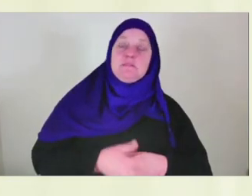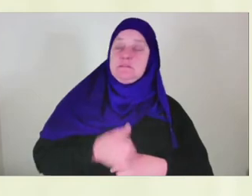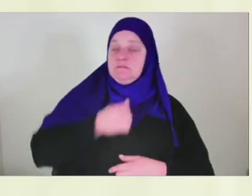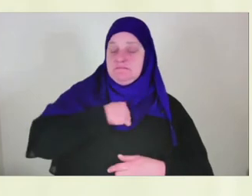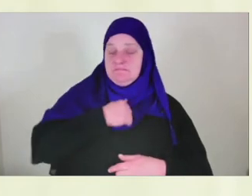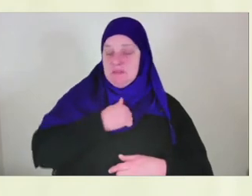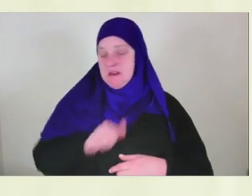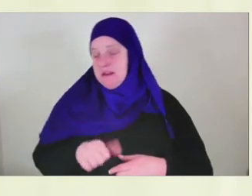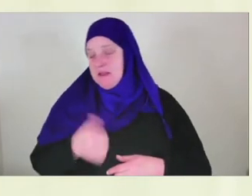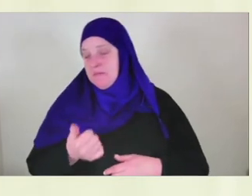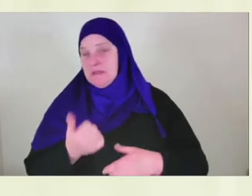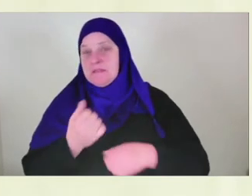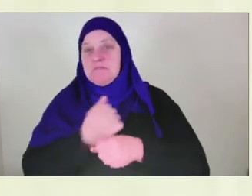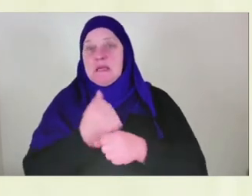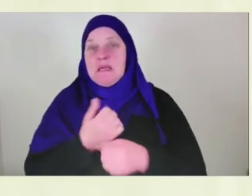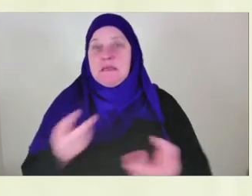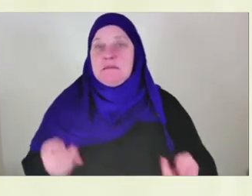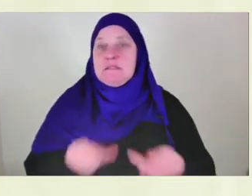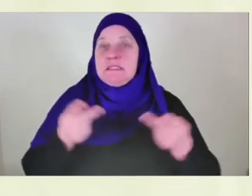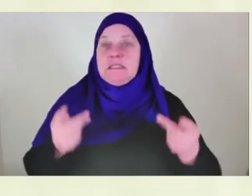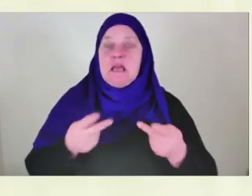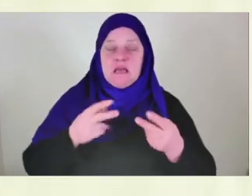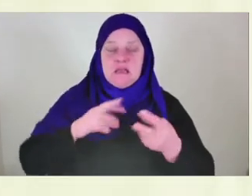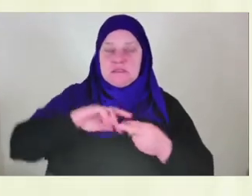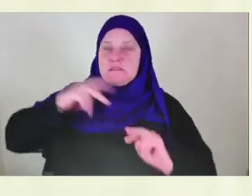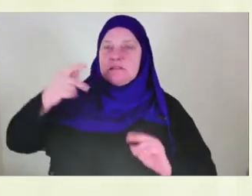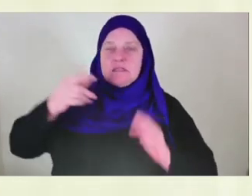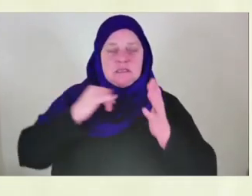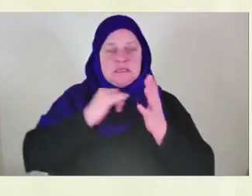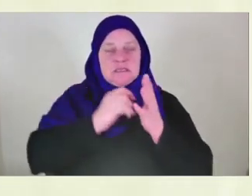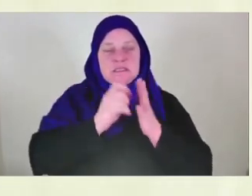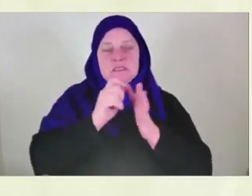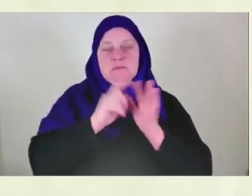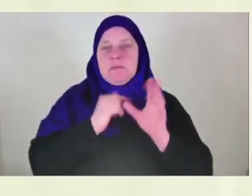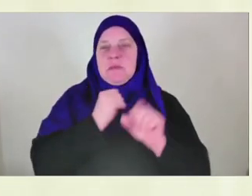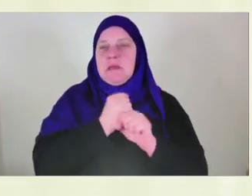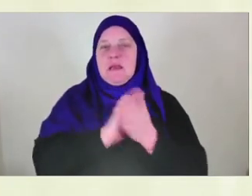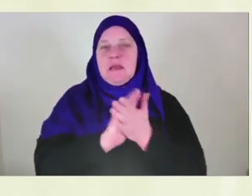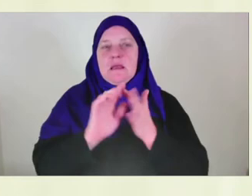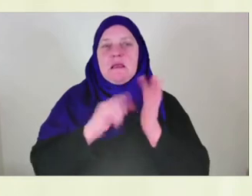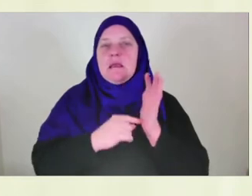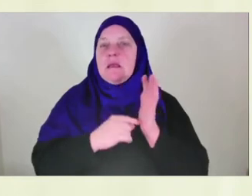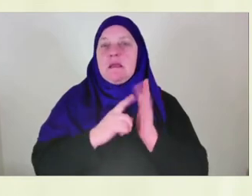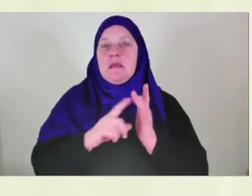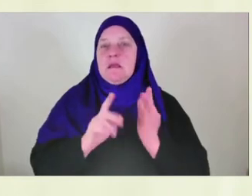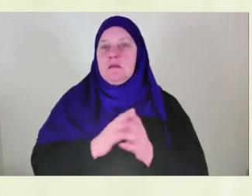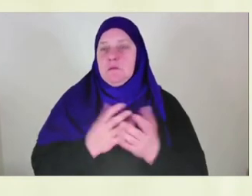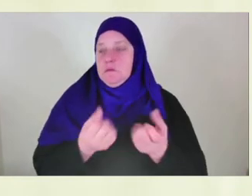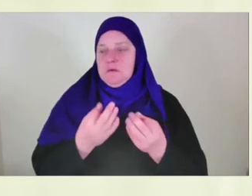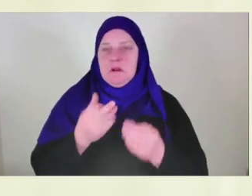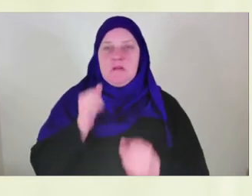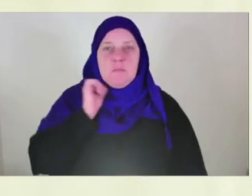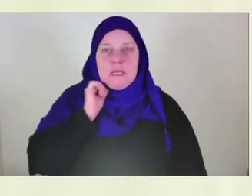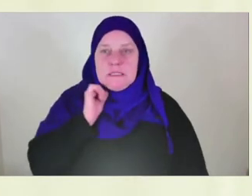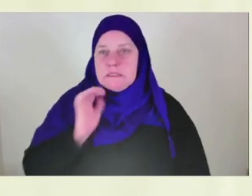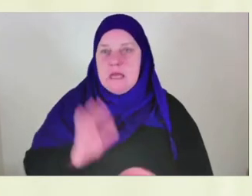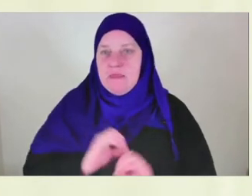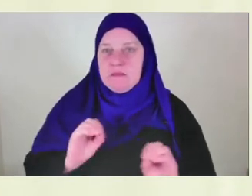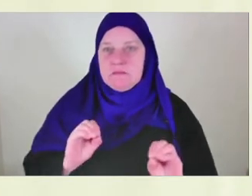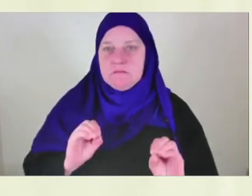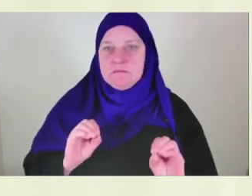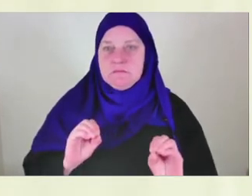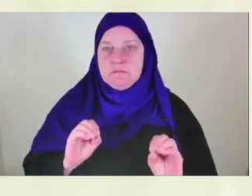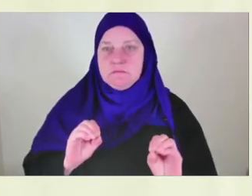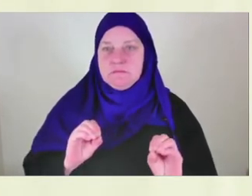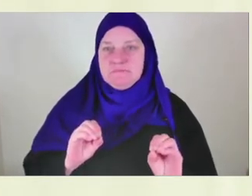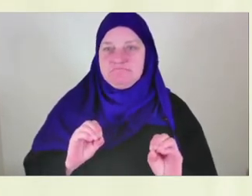the, like, everything they'd buy, one of my neighbors, he would even buy, and this is, I'm not using any hyperbole here,